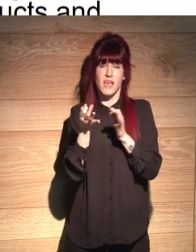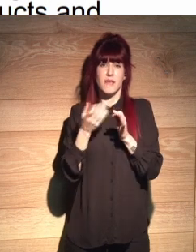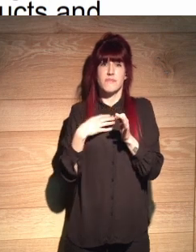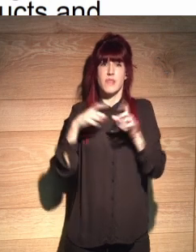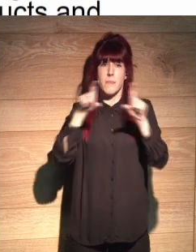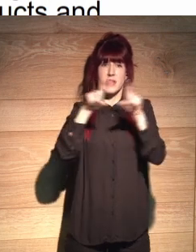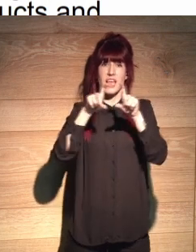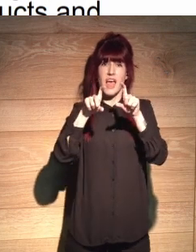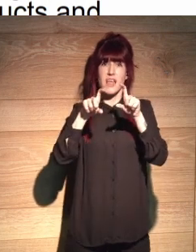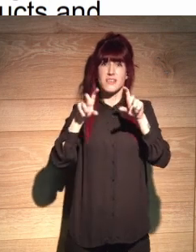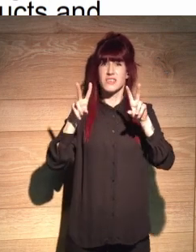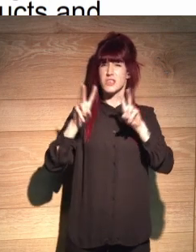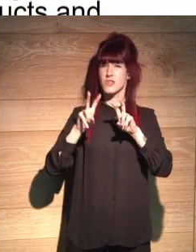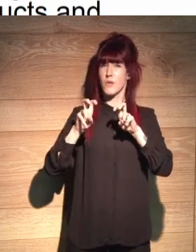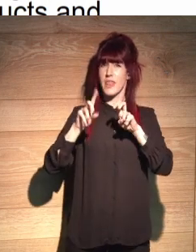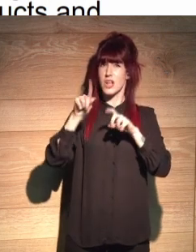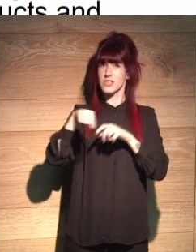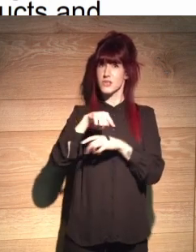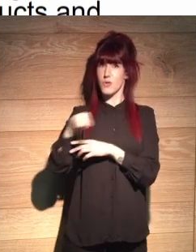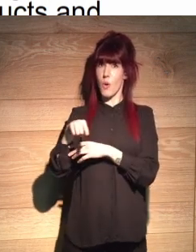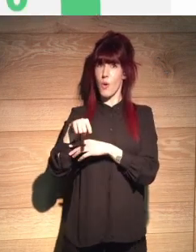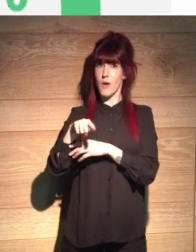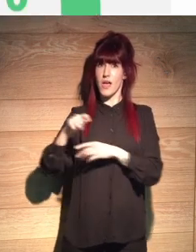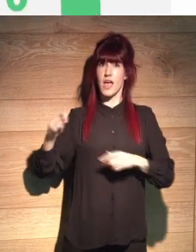successful in innovation the company are.